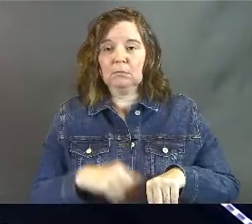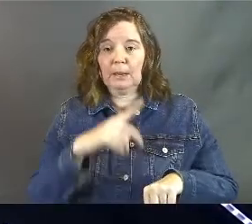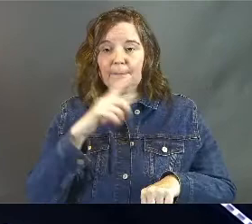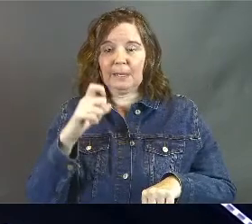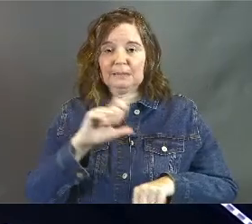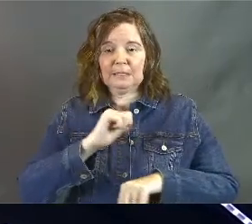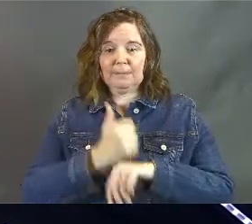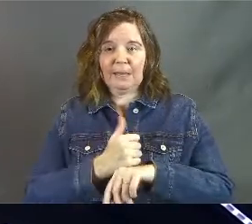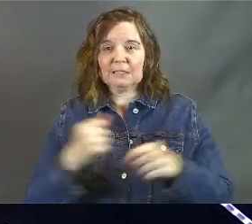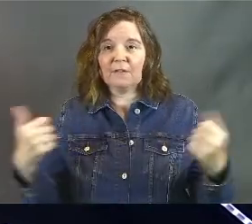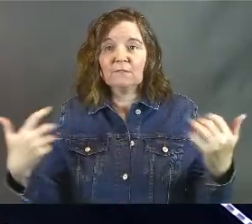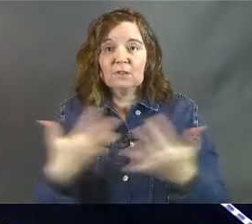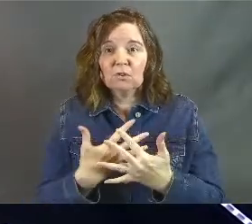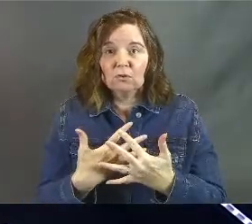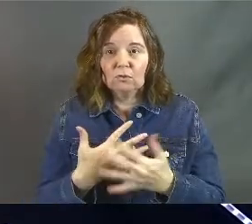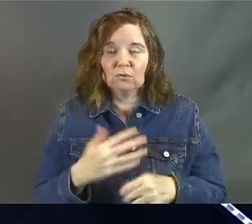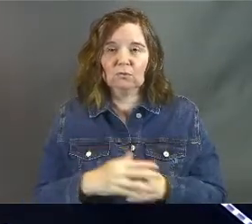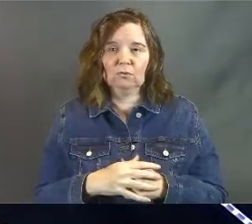because it's based on fear.